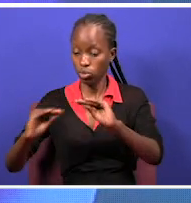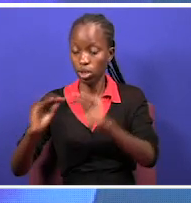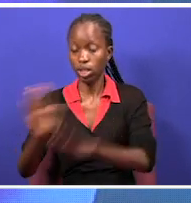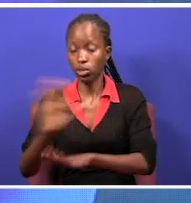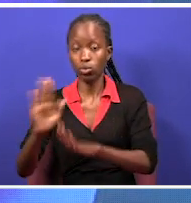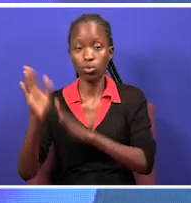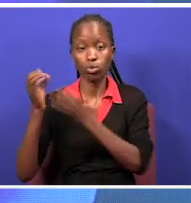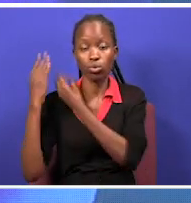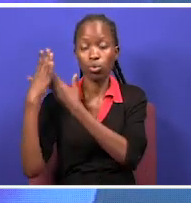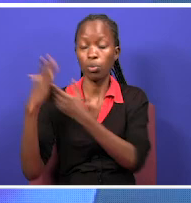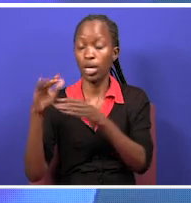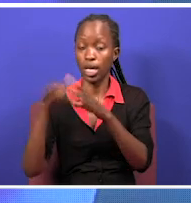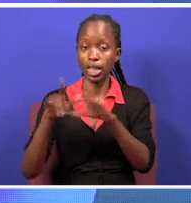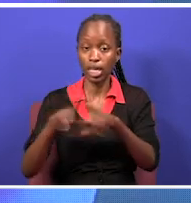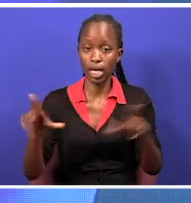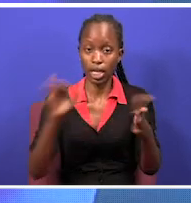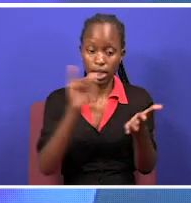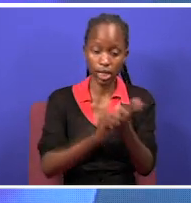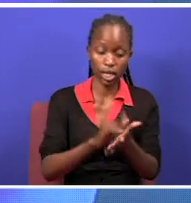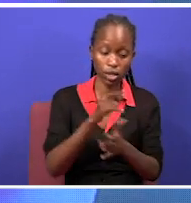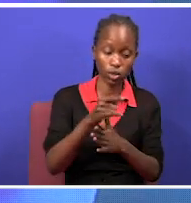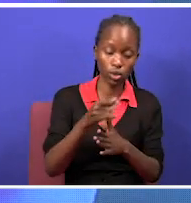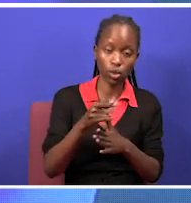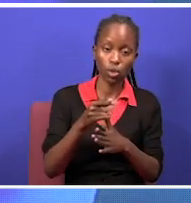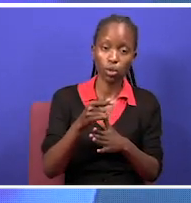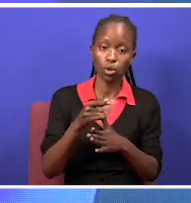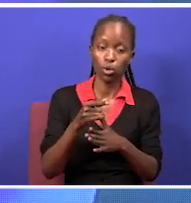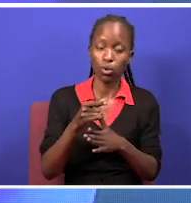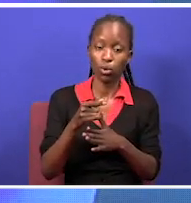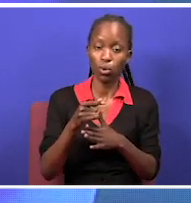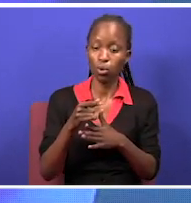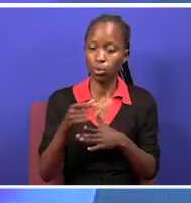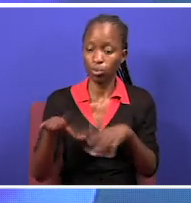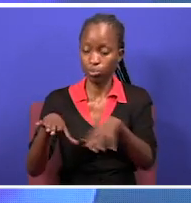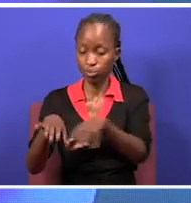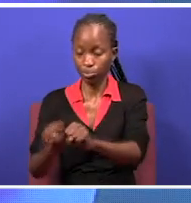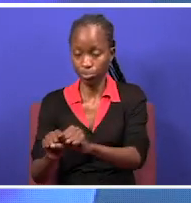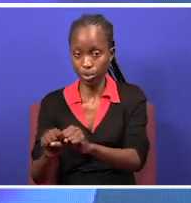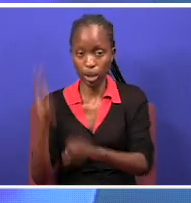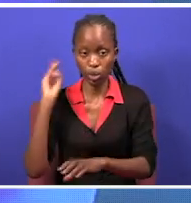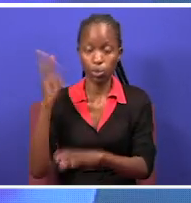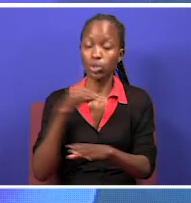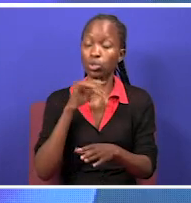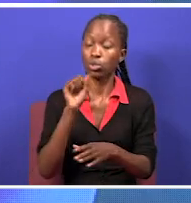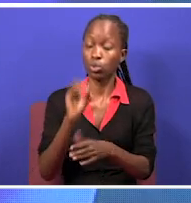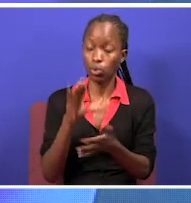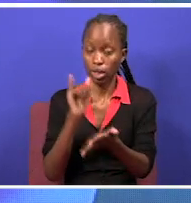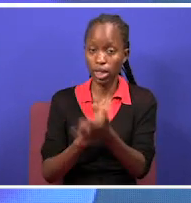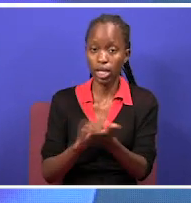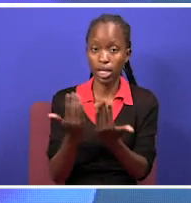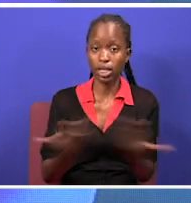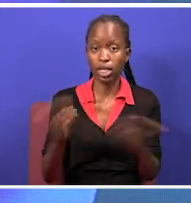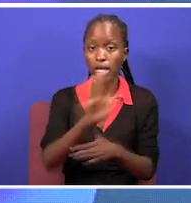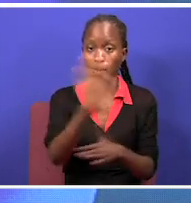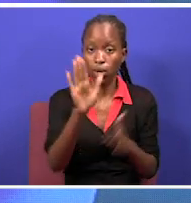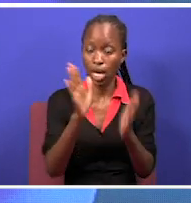observe in the land that you are crossing the Jordan to possess, so that your children and